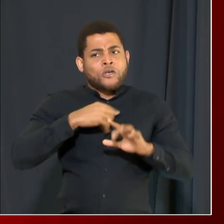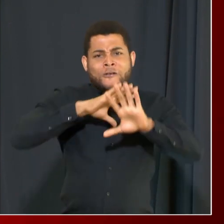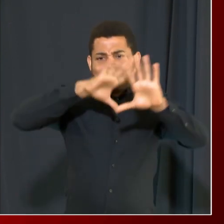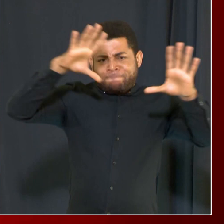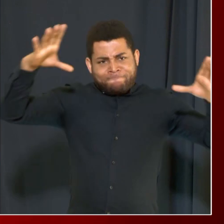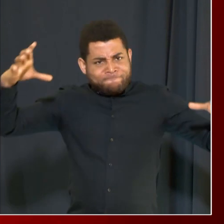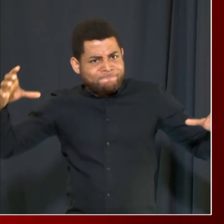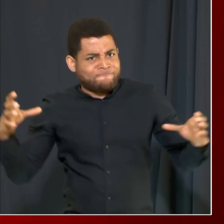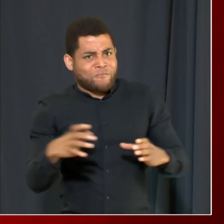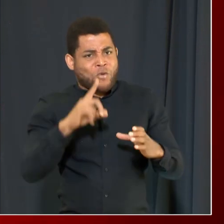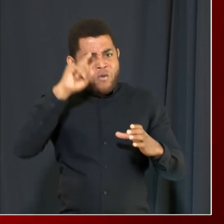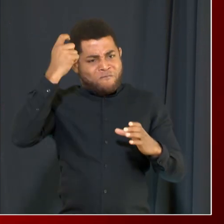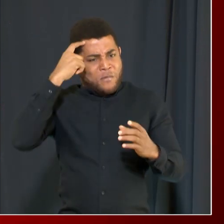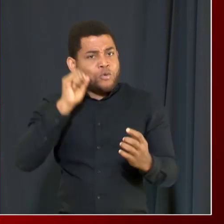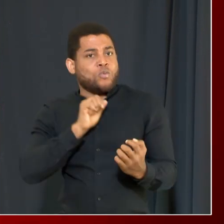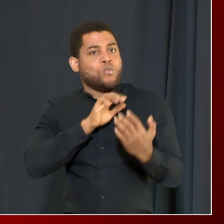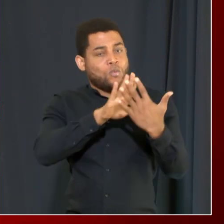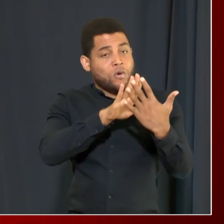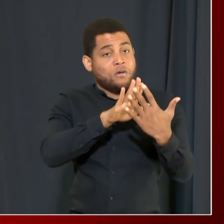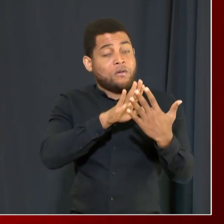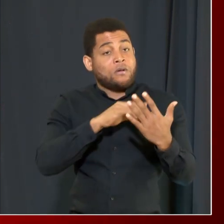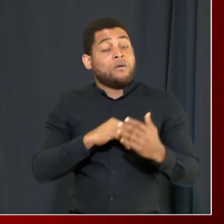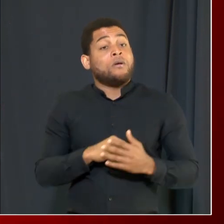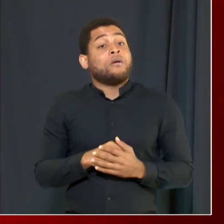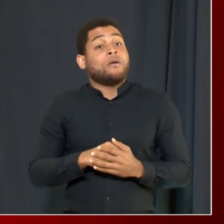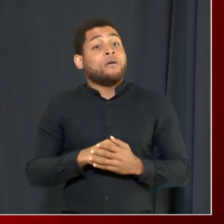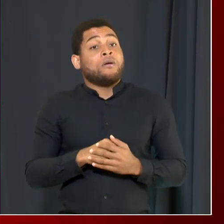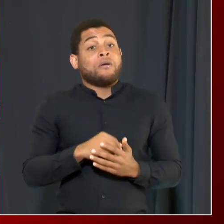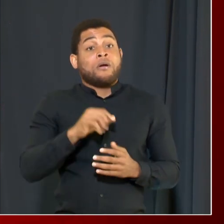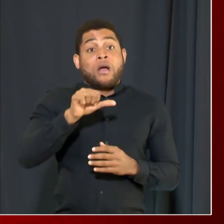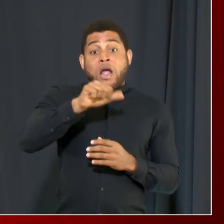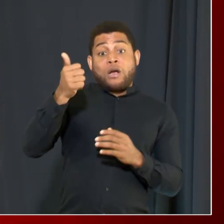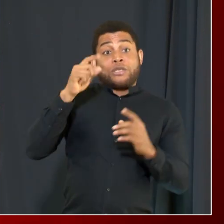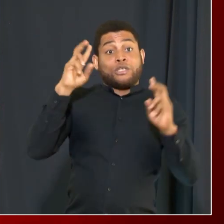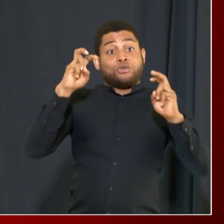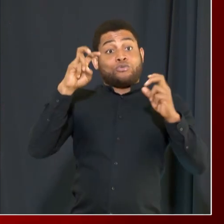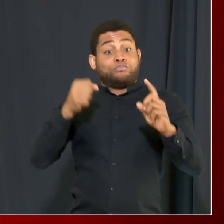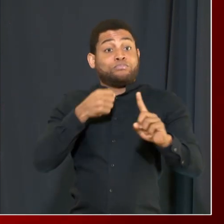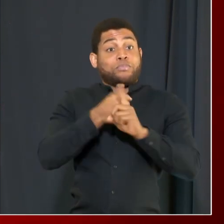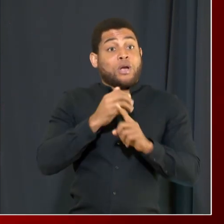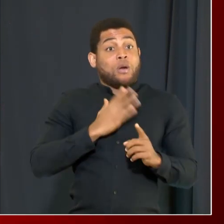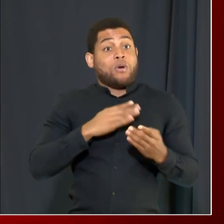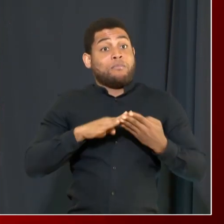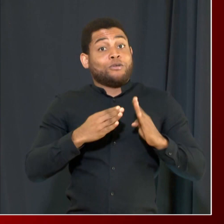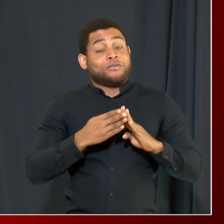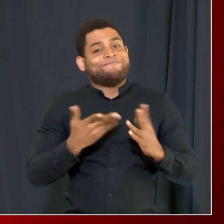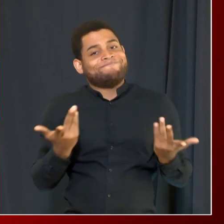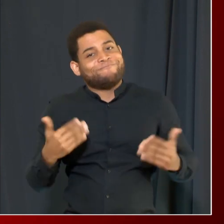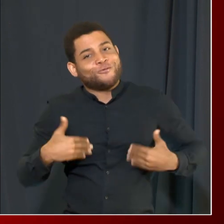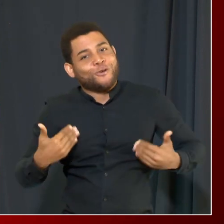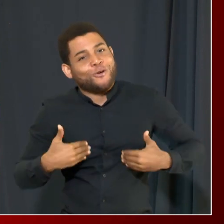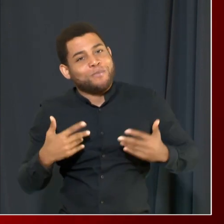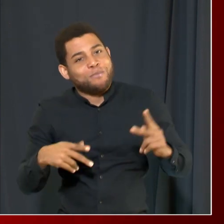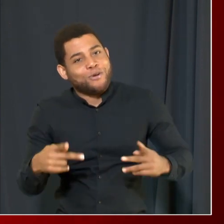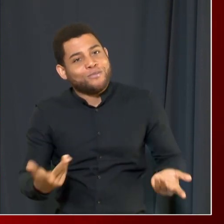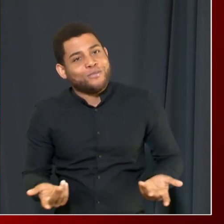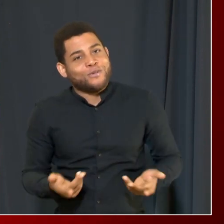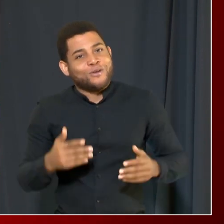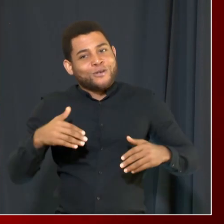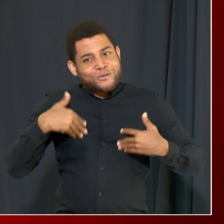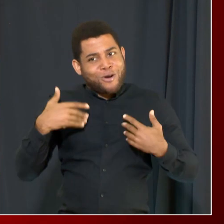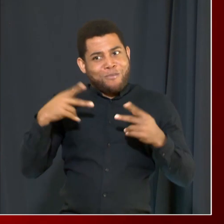approach. Another issue that has impacted our community is that young people involved in crimes, in particular,